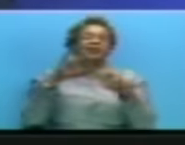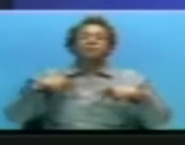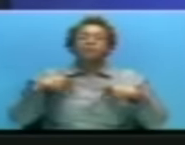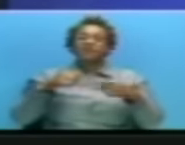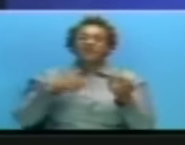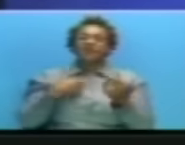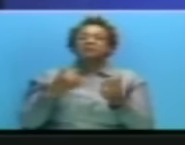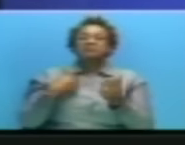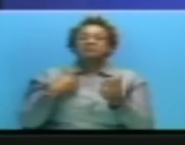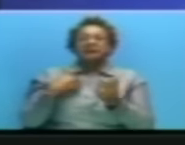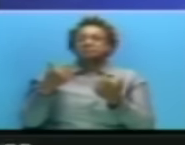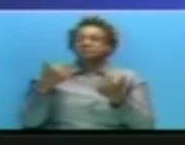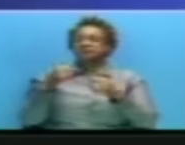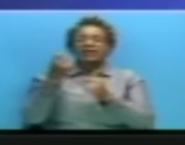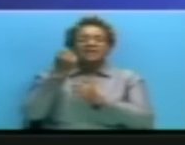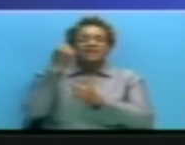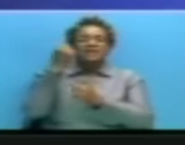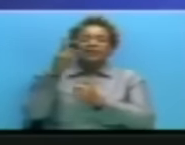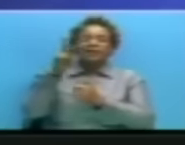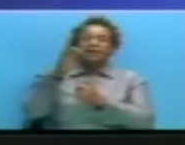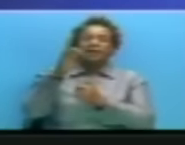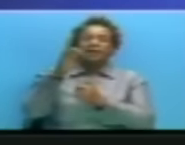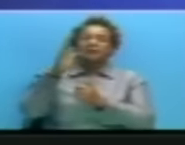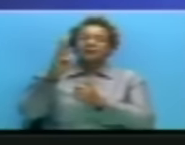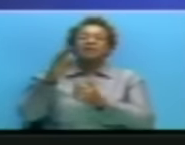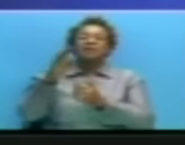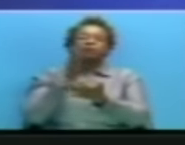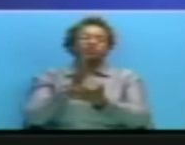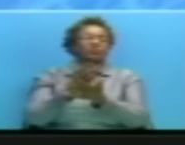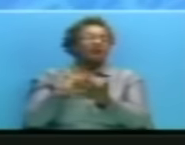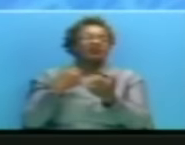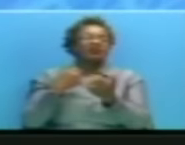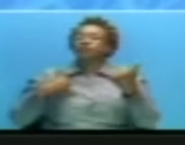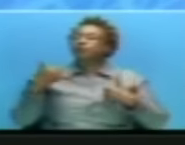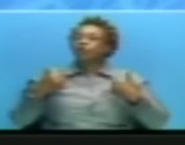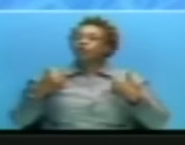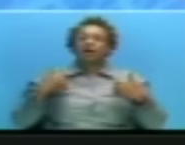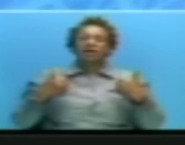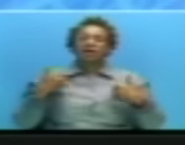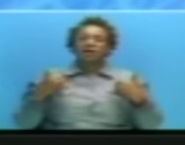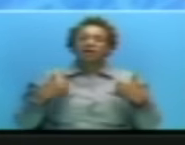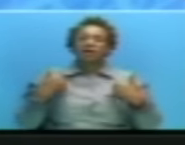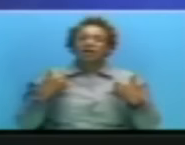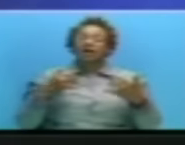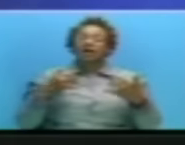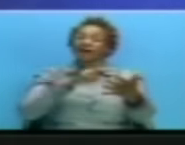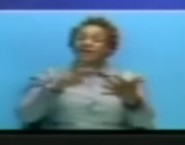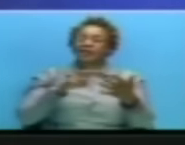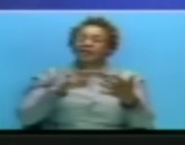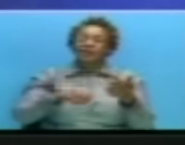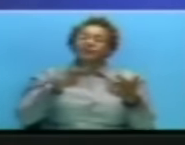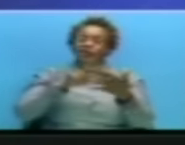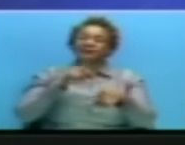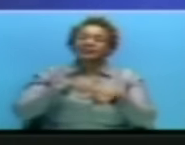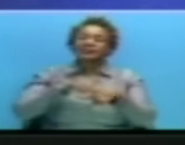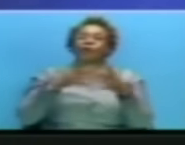says, I rarely understand KFCB's mandate. They've extended the joke of morality too far. Read what you read when we were off.